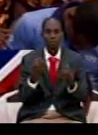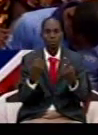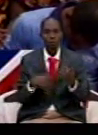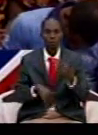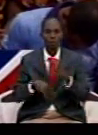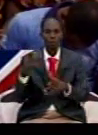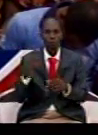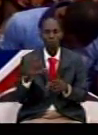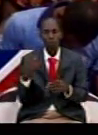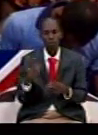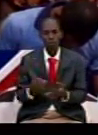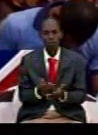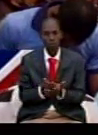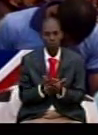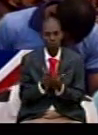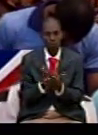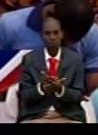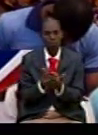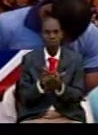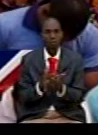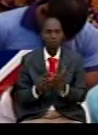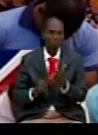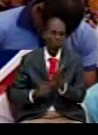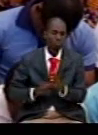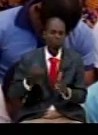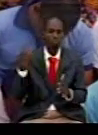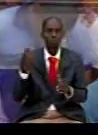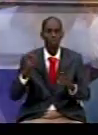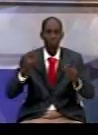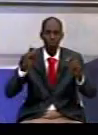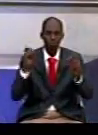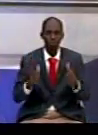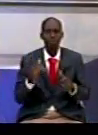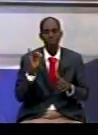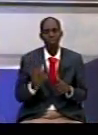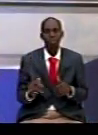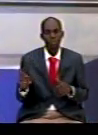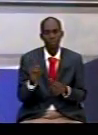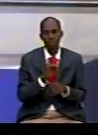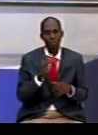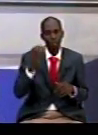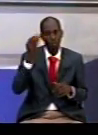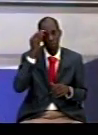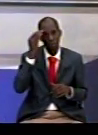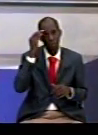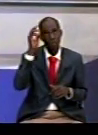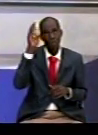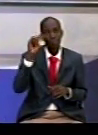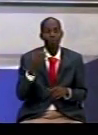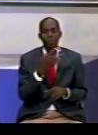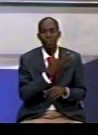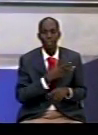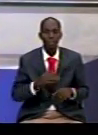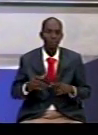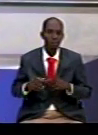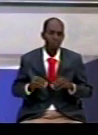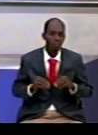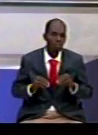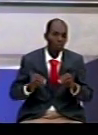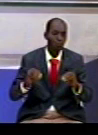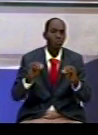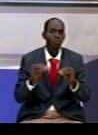out of the ship, straightway they knew him, and they ran through that